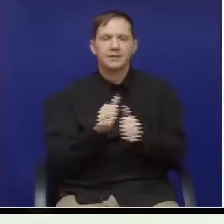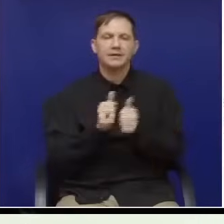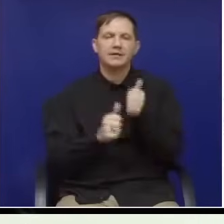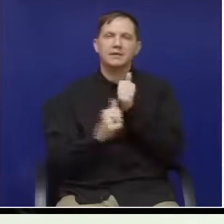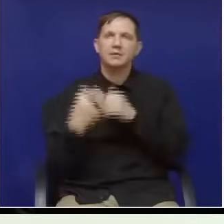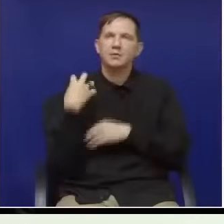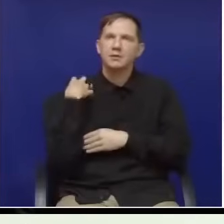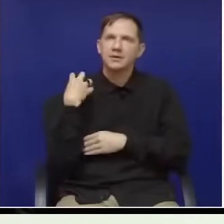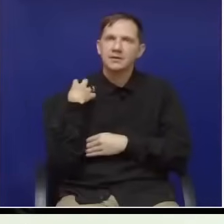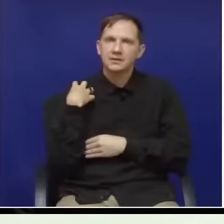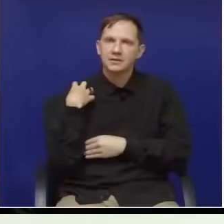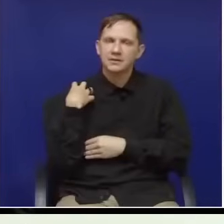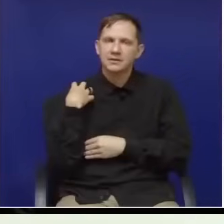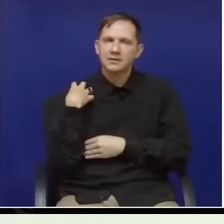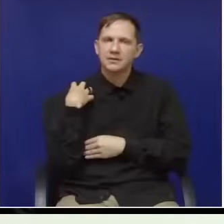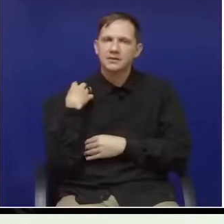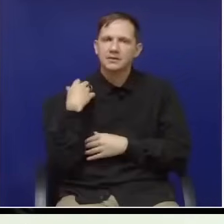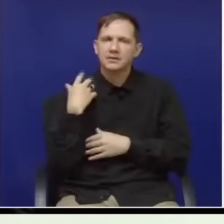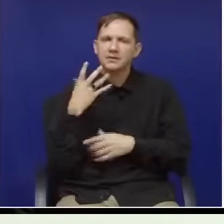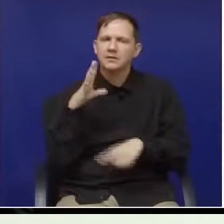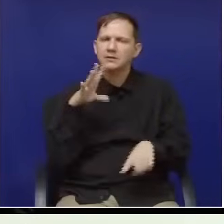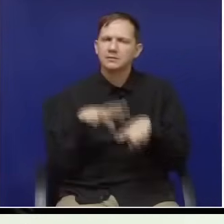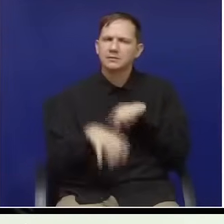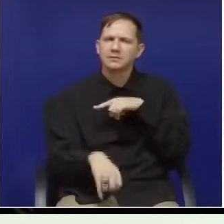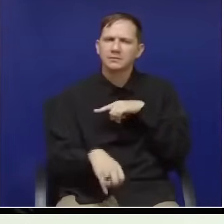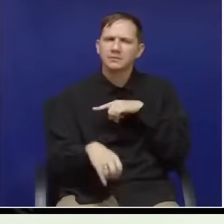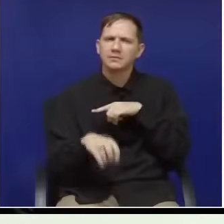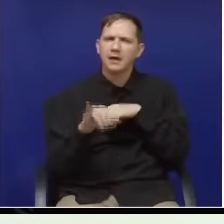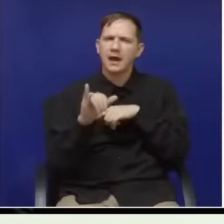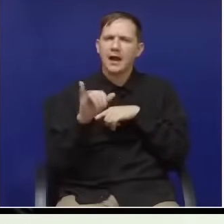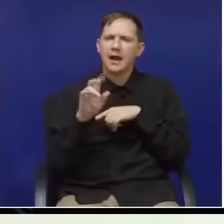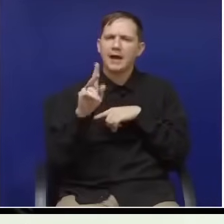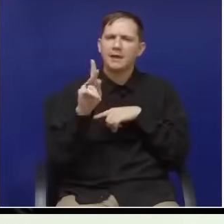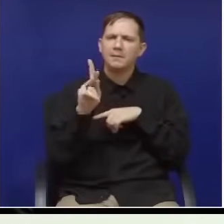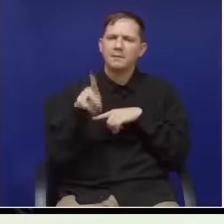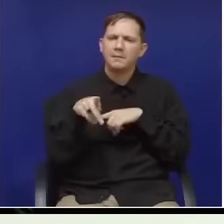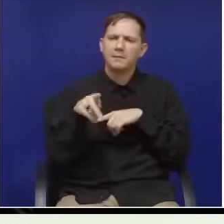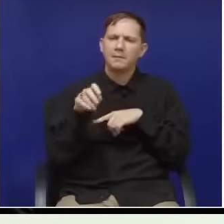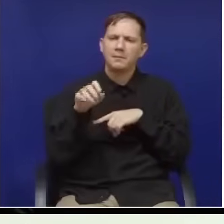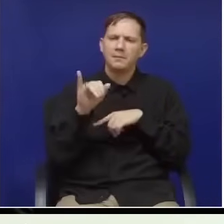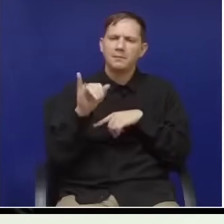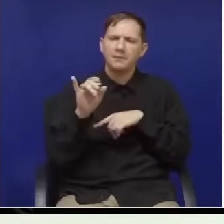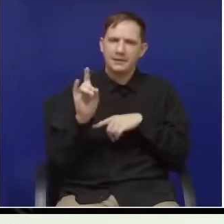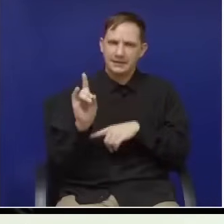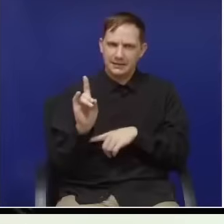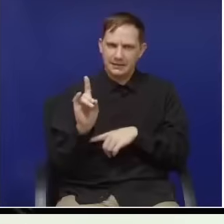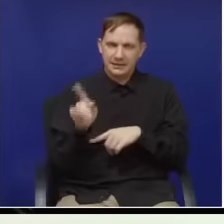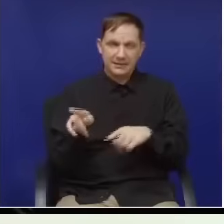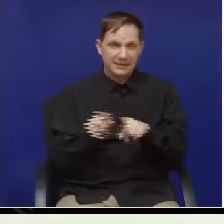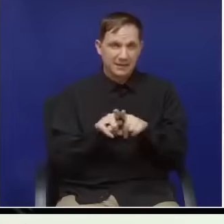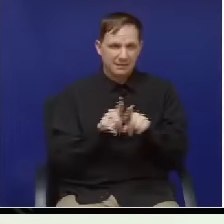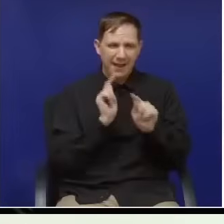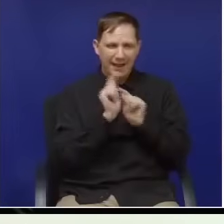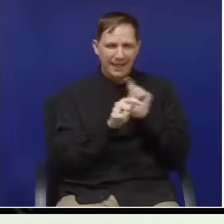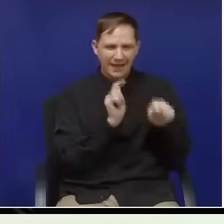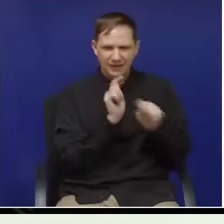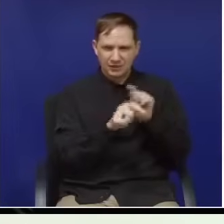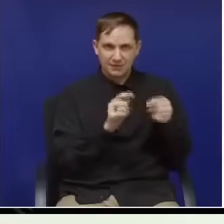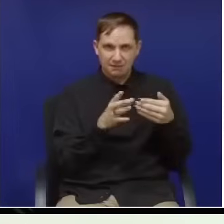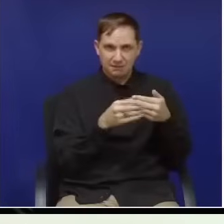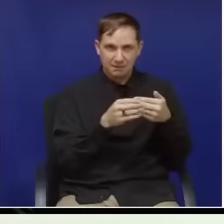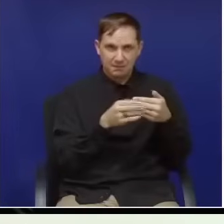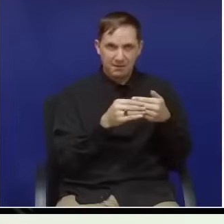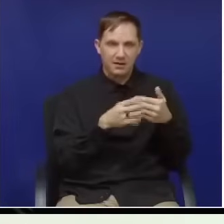Minister, given the damning findings by IPID, as you have alluded, including allegations that members of the